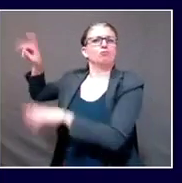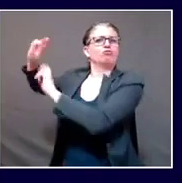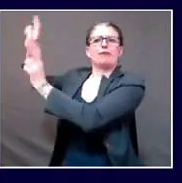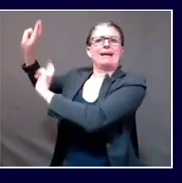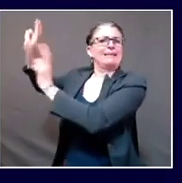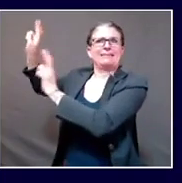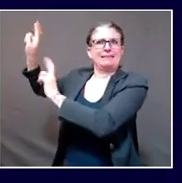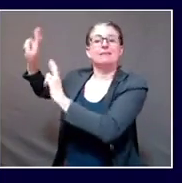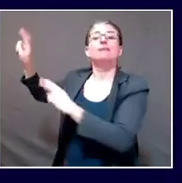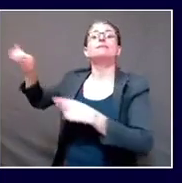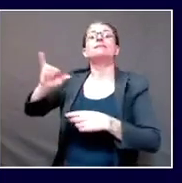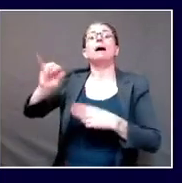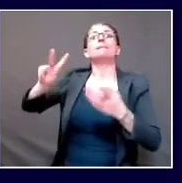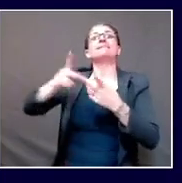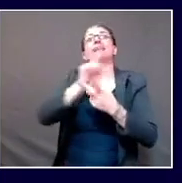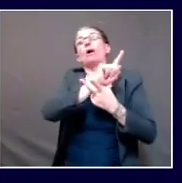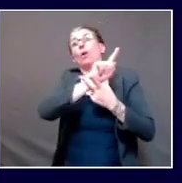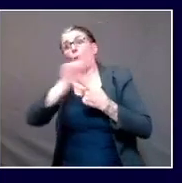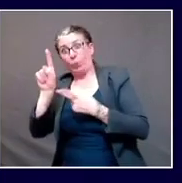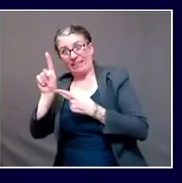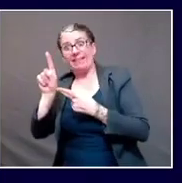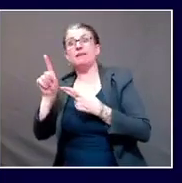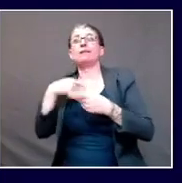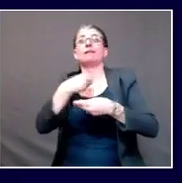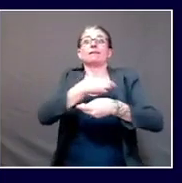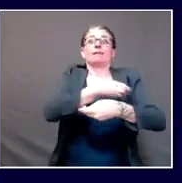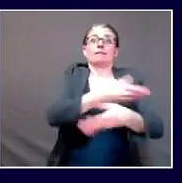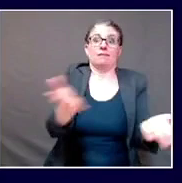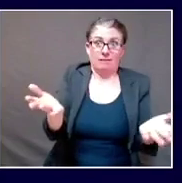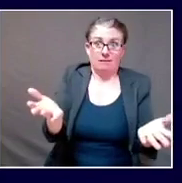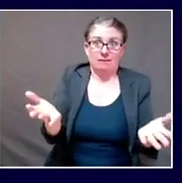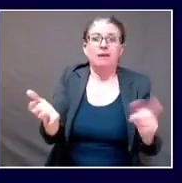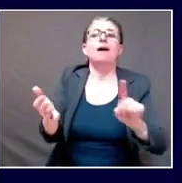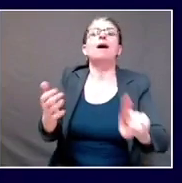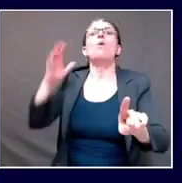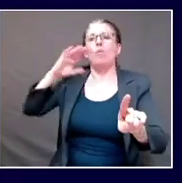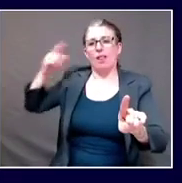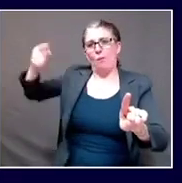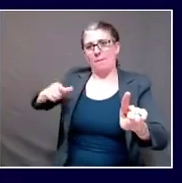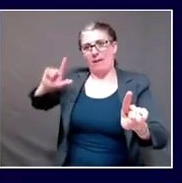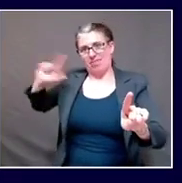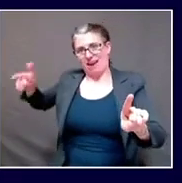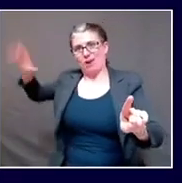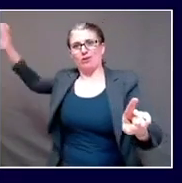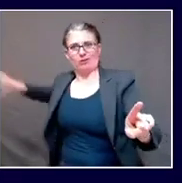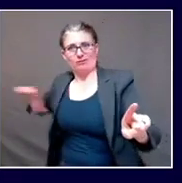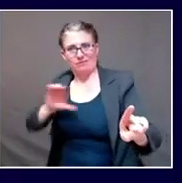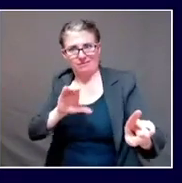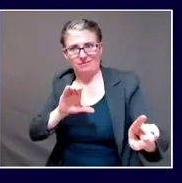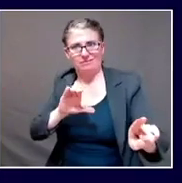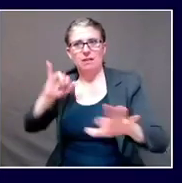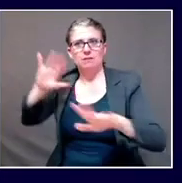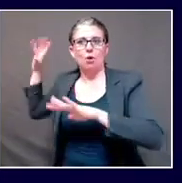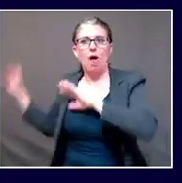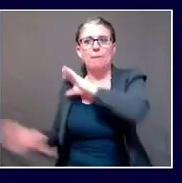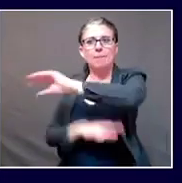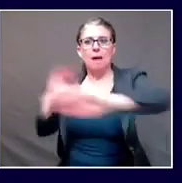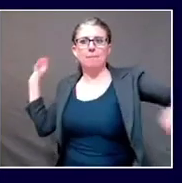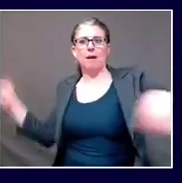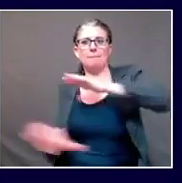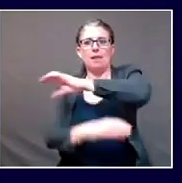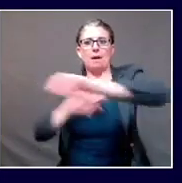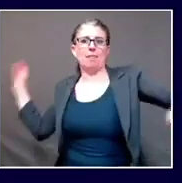got a question about nursing homes. A national CVS spokesperson told me that they've been told by the U.S. CDC that they can't start